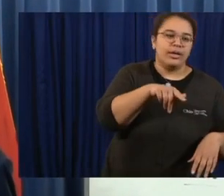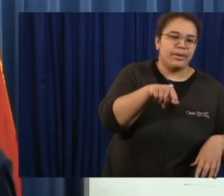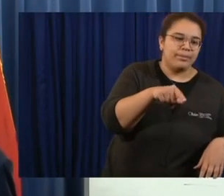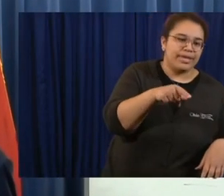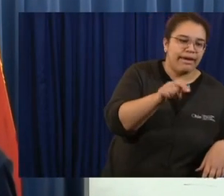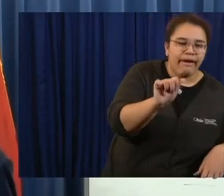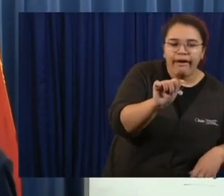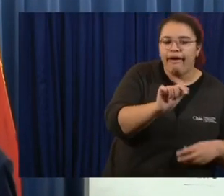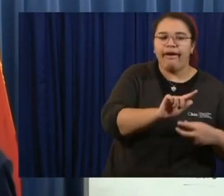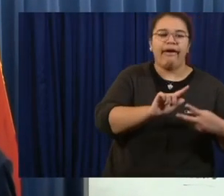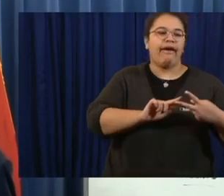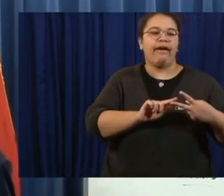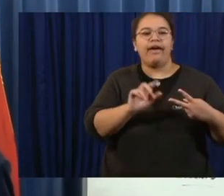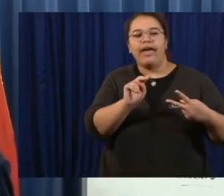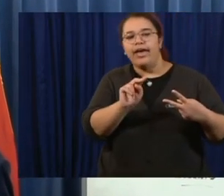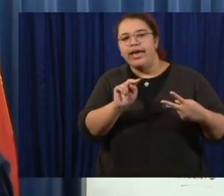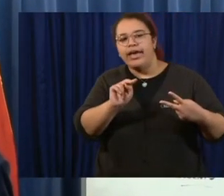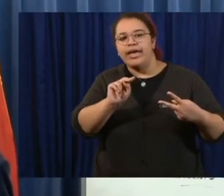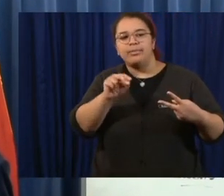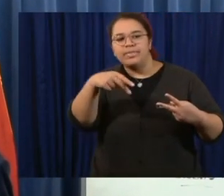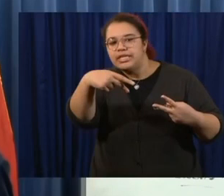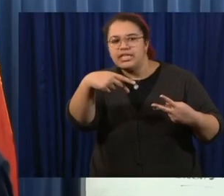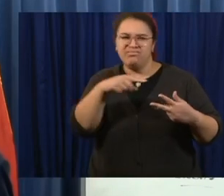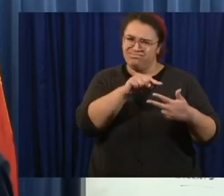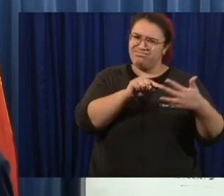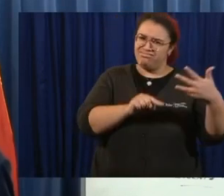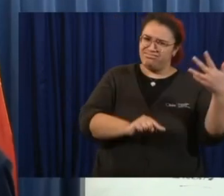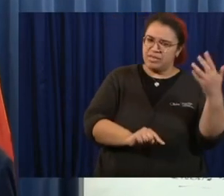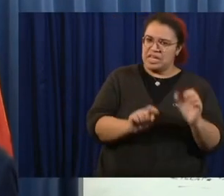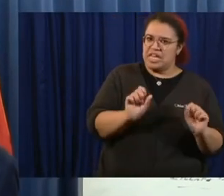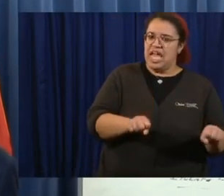licensed practitioners, medical practitioners.